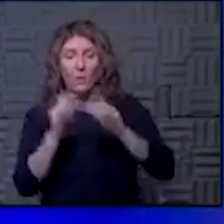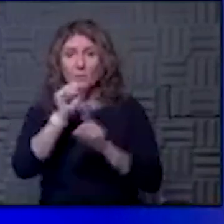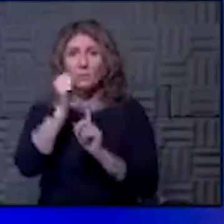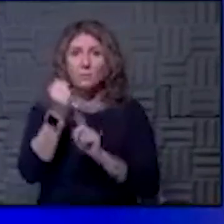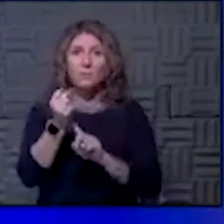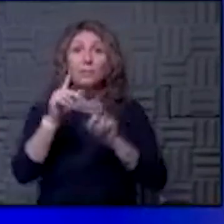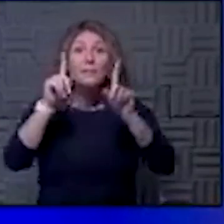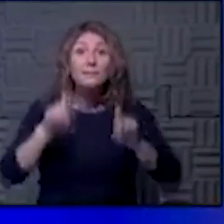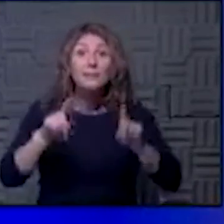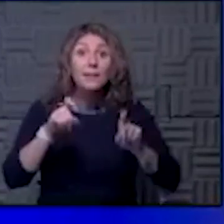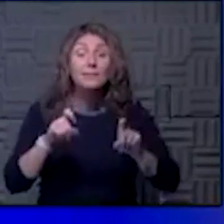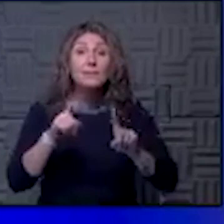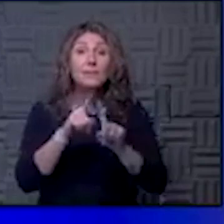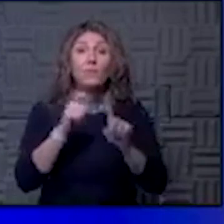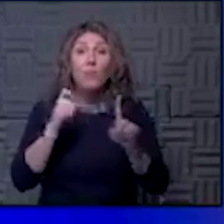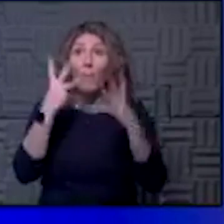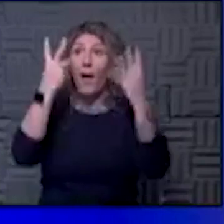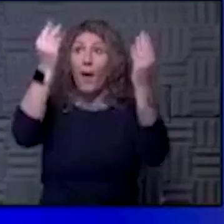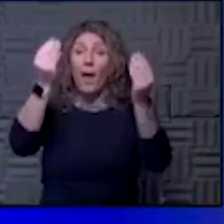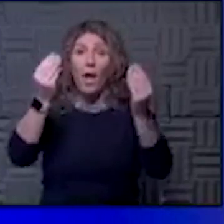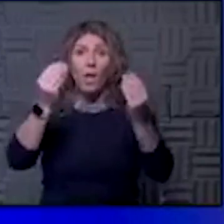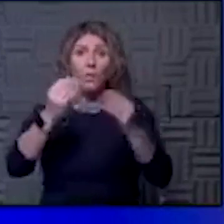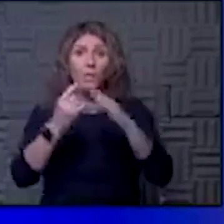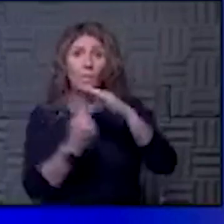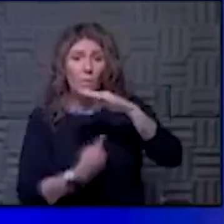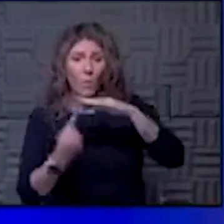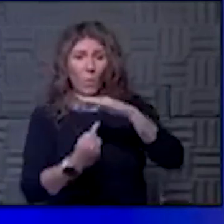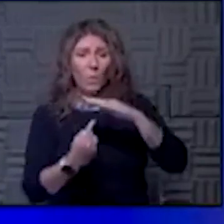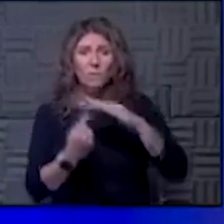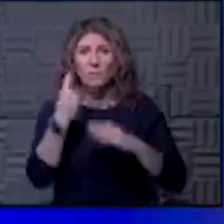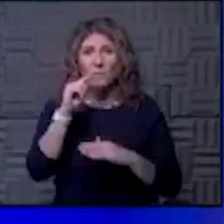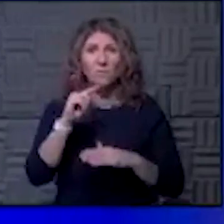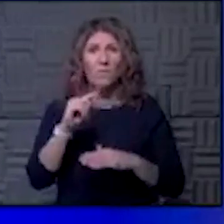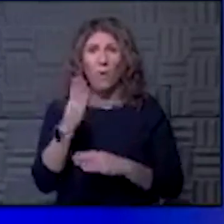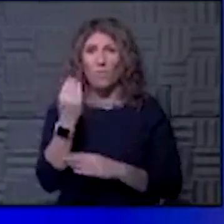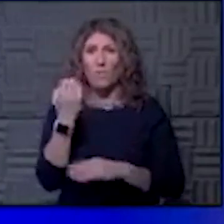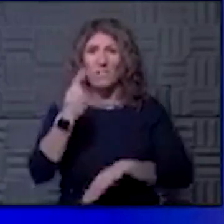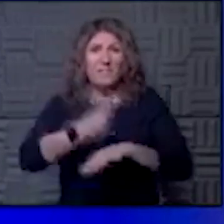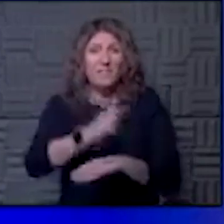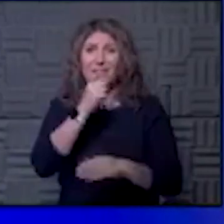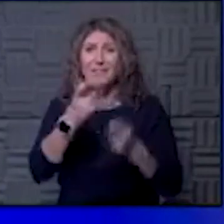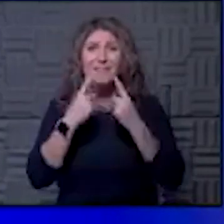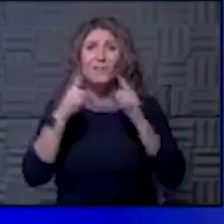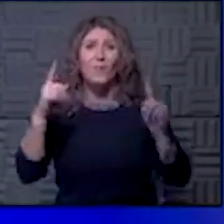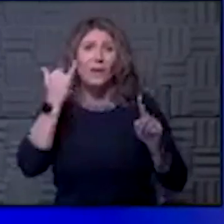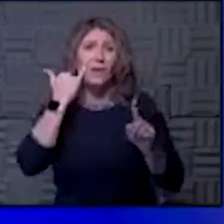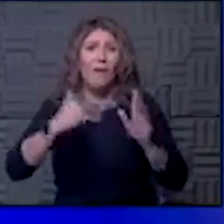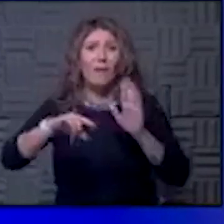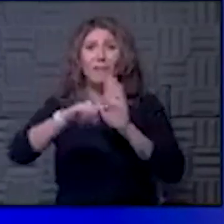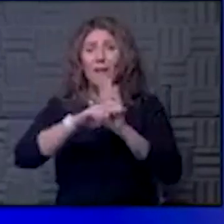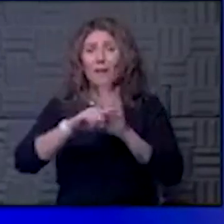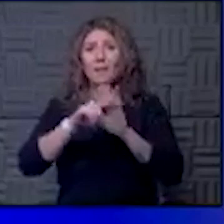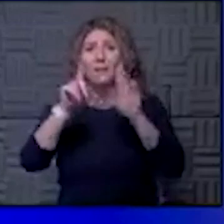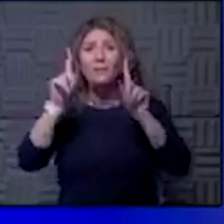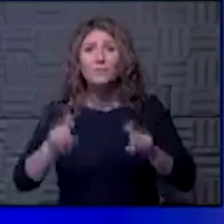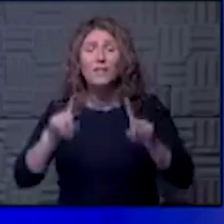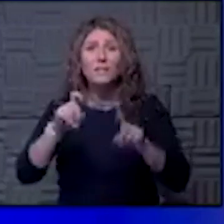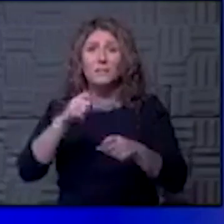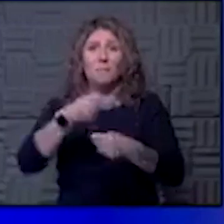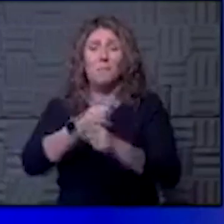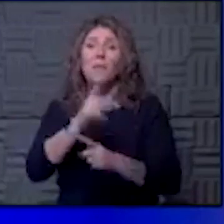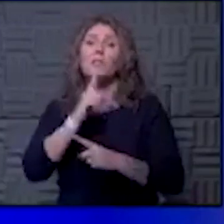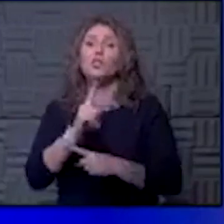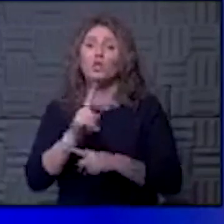again, testing out of that quarantine for 14 days does not work. Even if you have a negative test, you need to make sure that you hold in